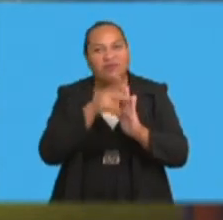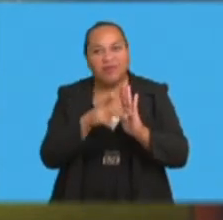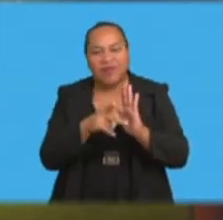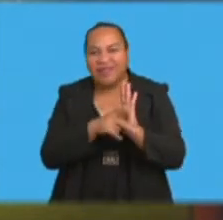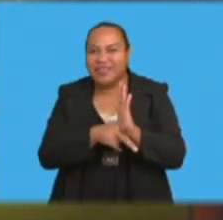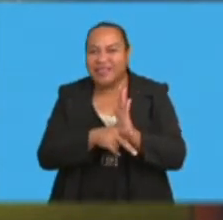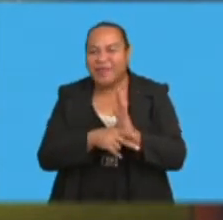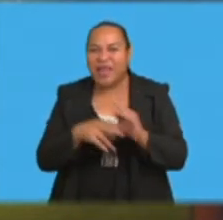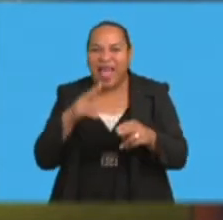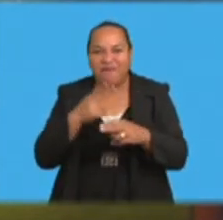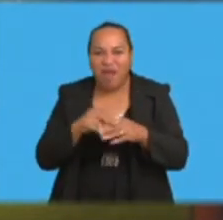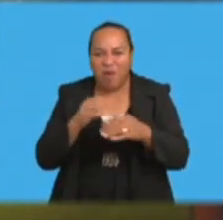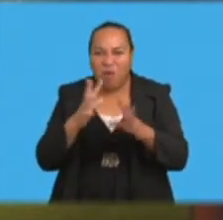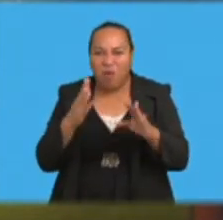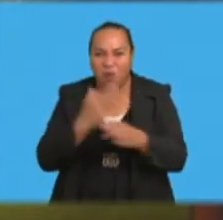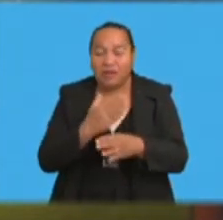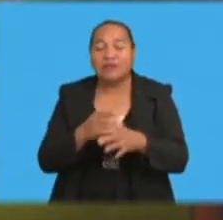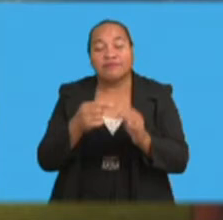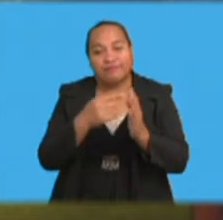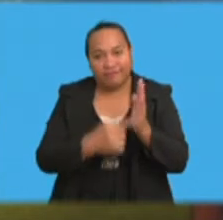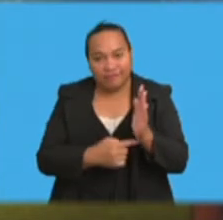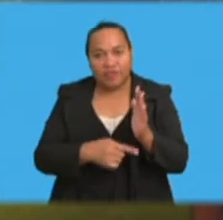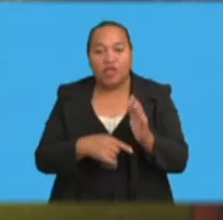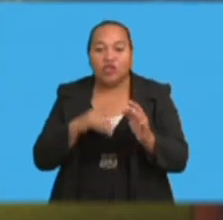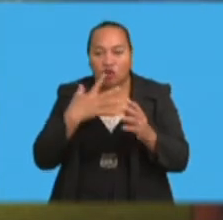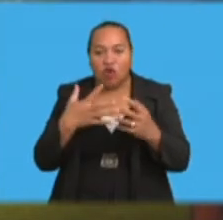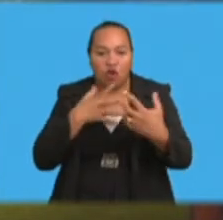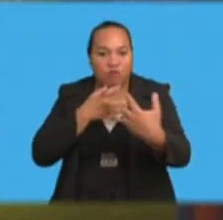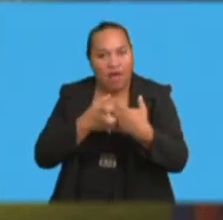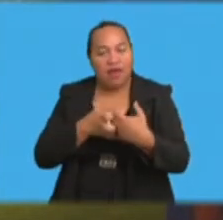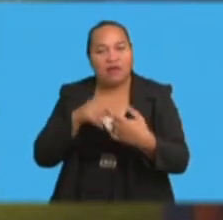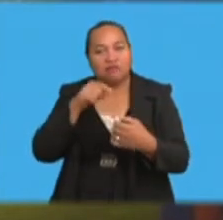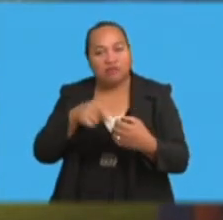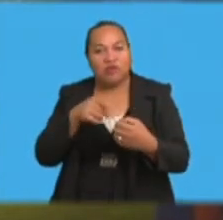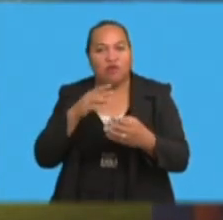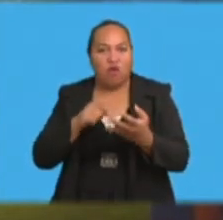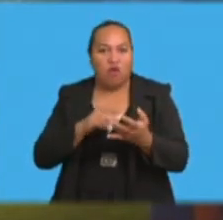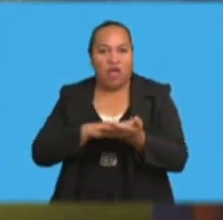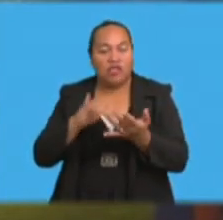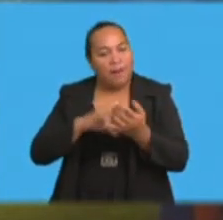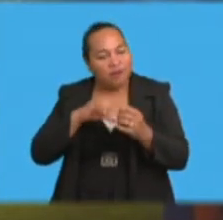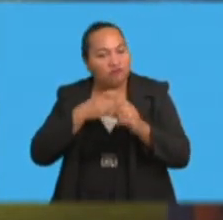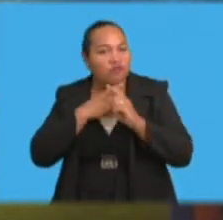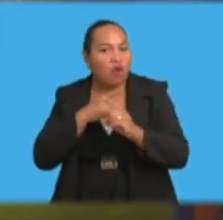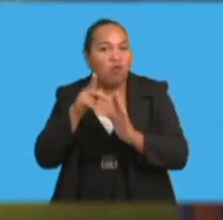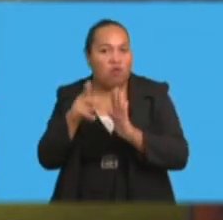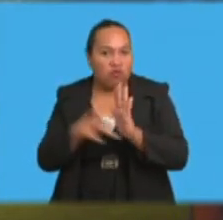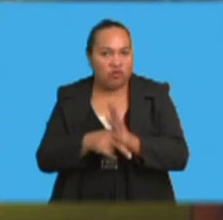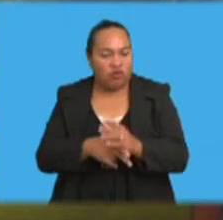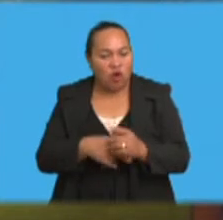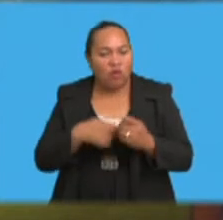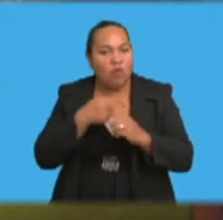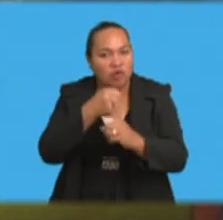framework provides oversight of its compliance to relevant legislative requirements and internal policies, as well as the promotion of